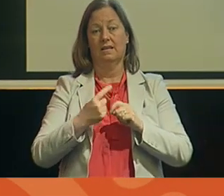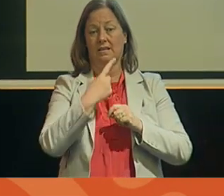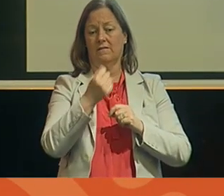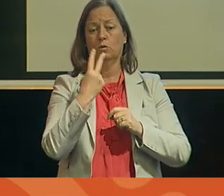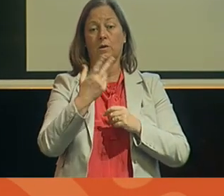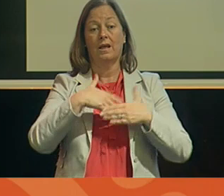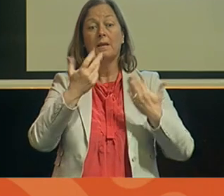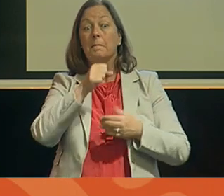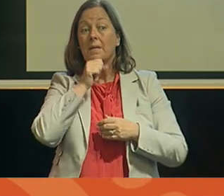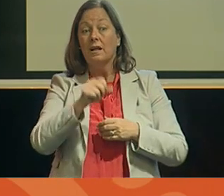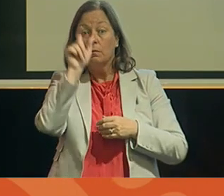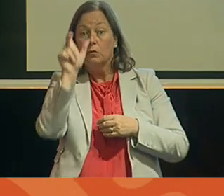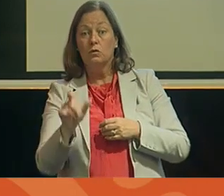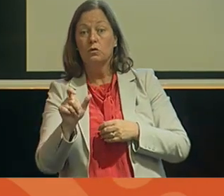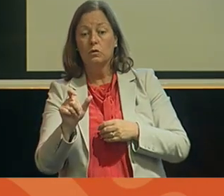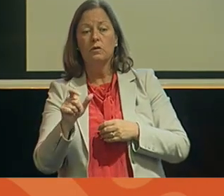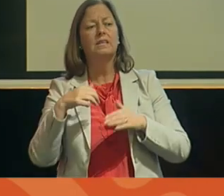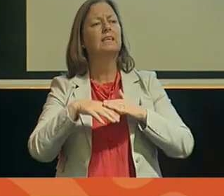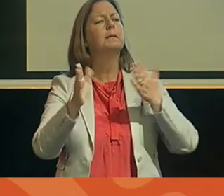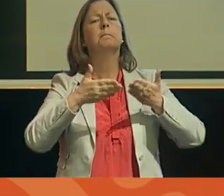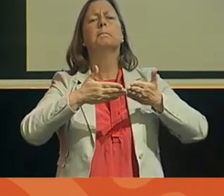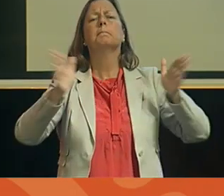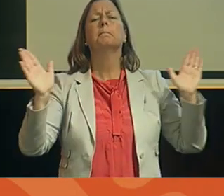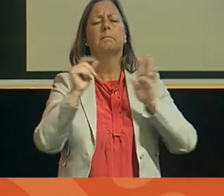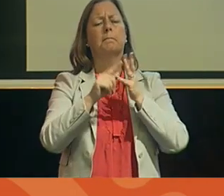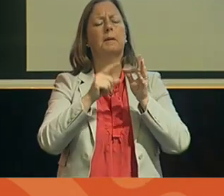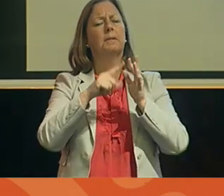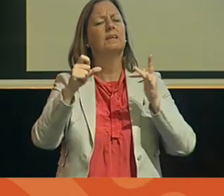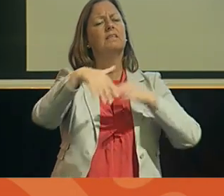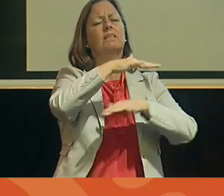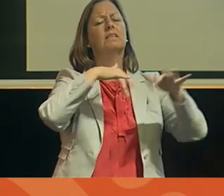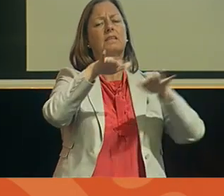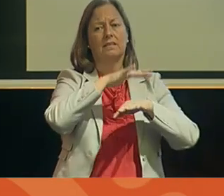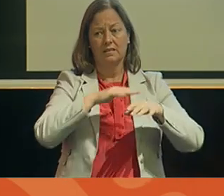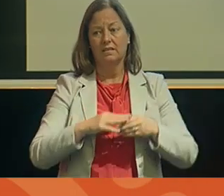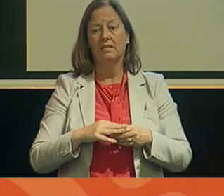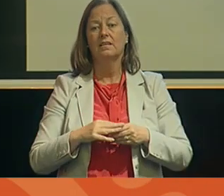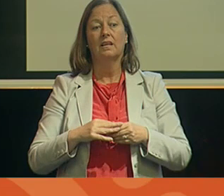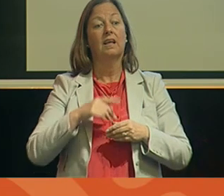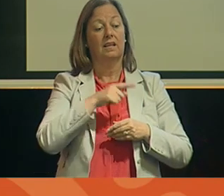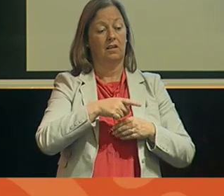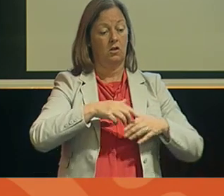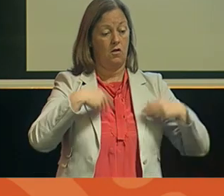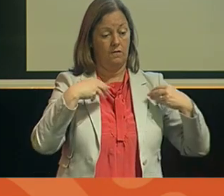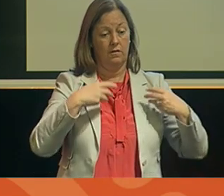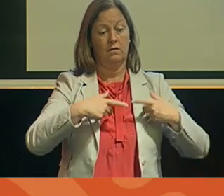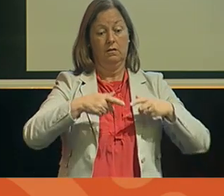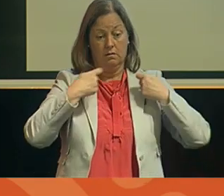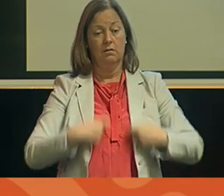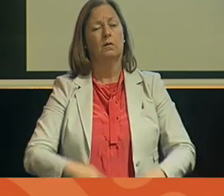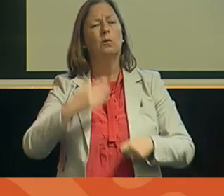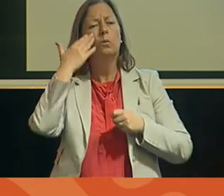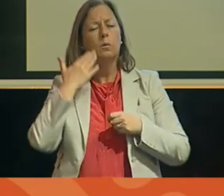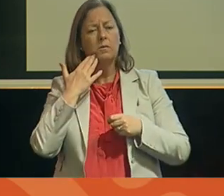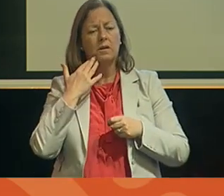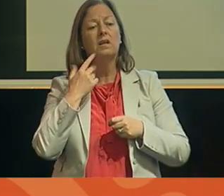male person who is in any public place, wears a woman's attire and poses as a woman, shall be guilty